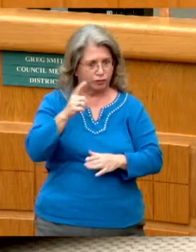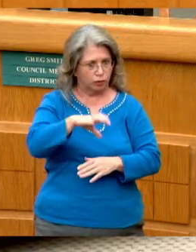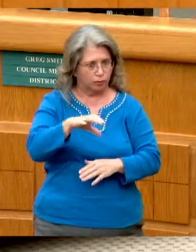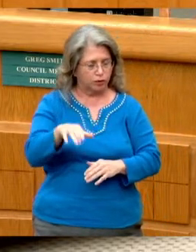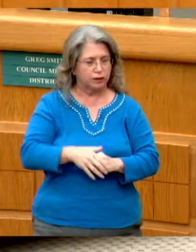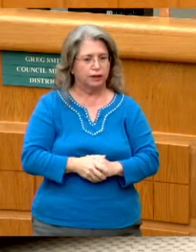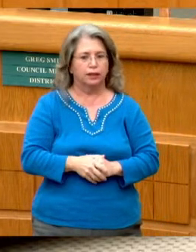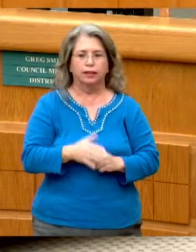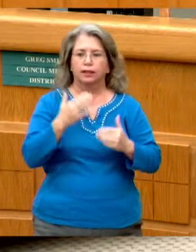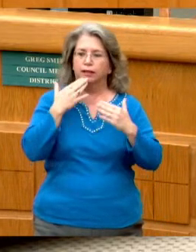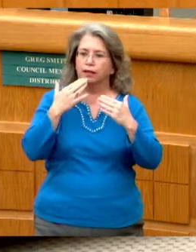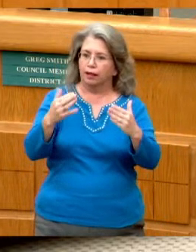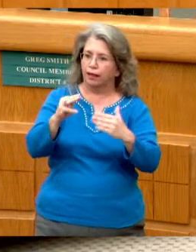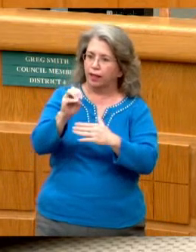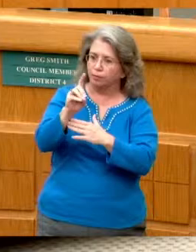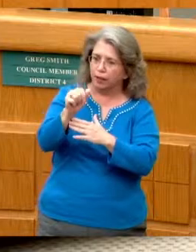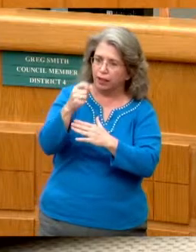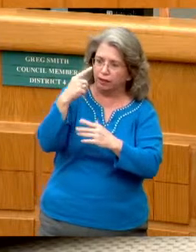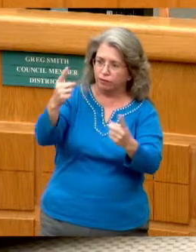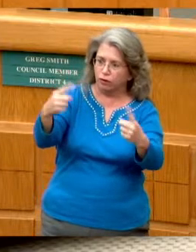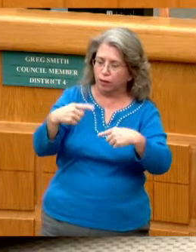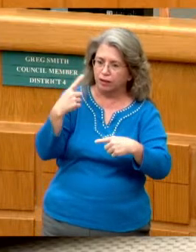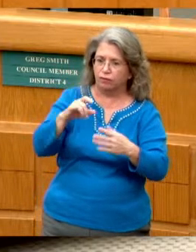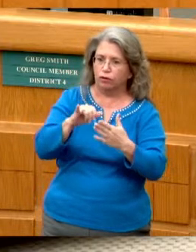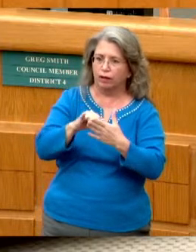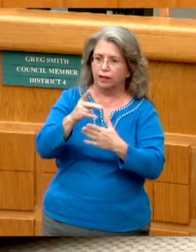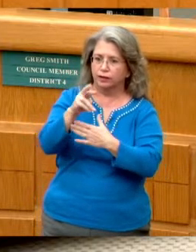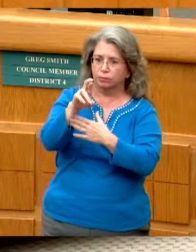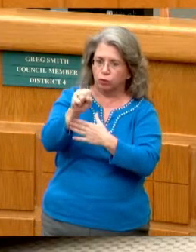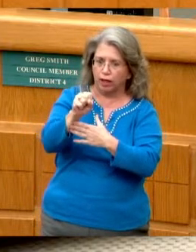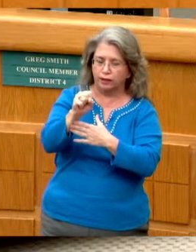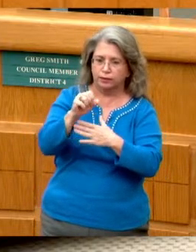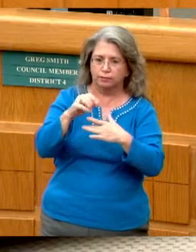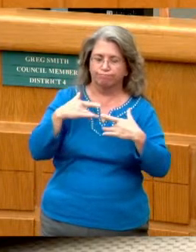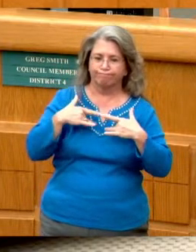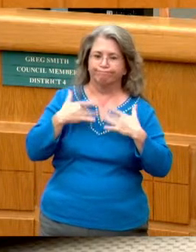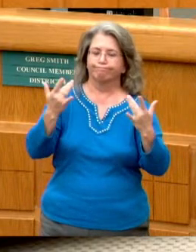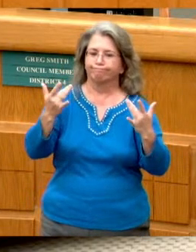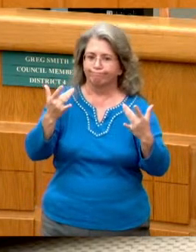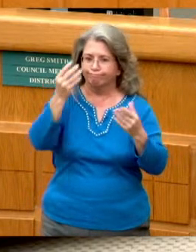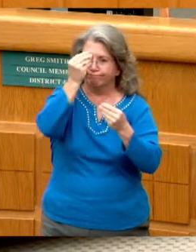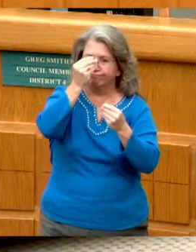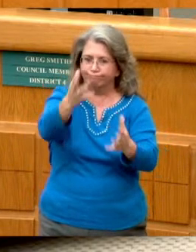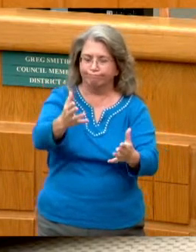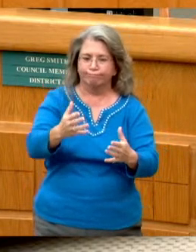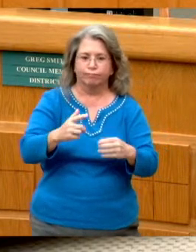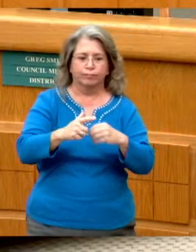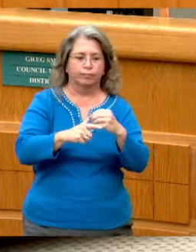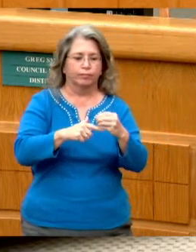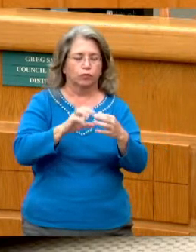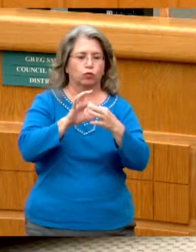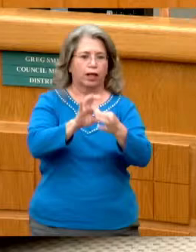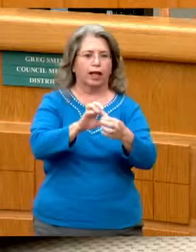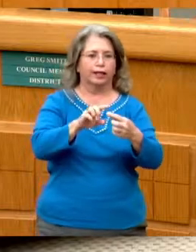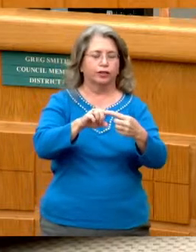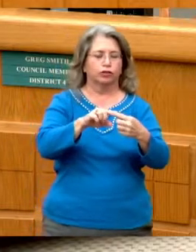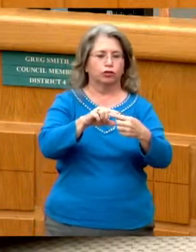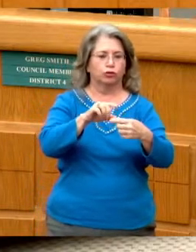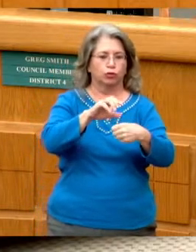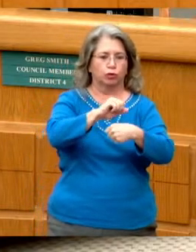coming to City Hall for this city-county press event dealing with COVID vaccination under such short